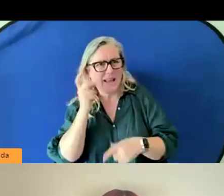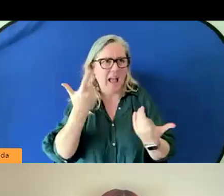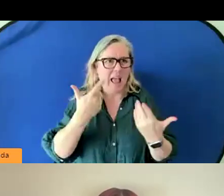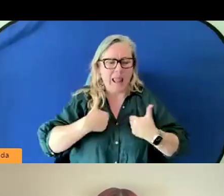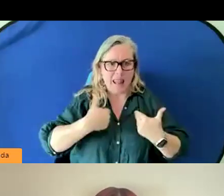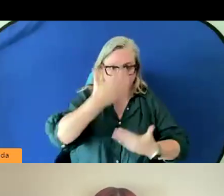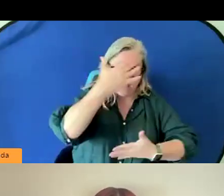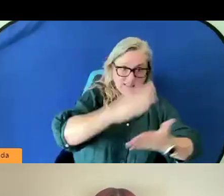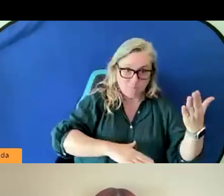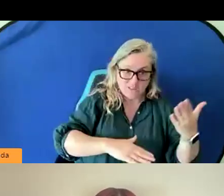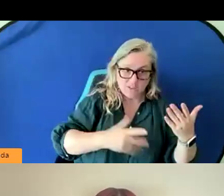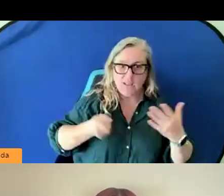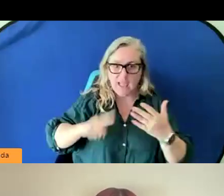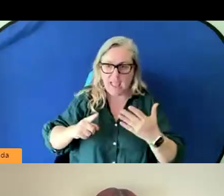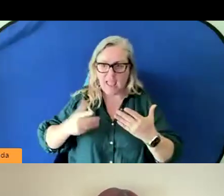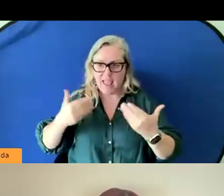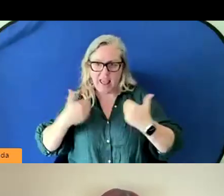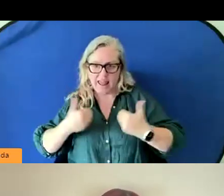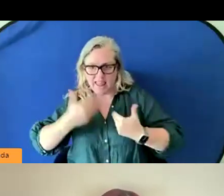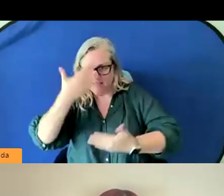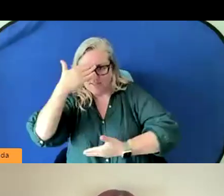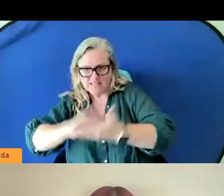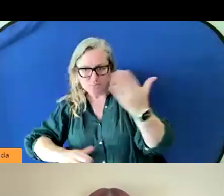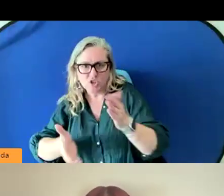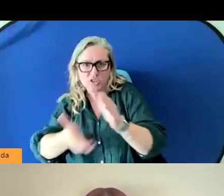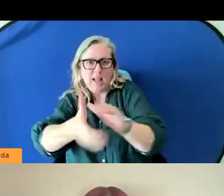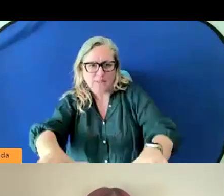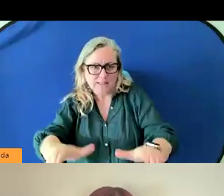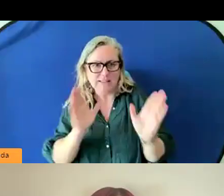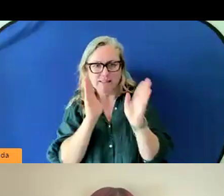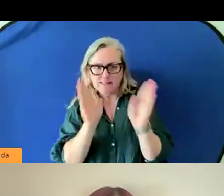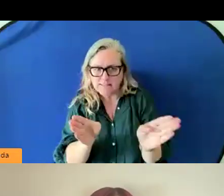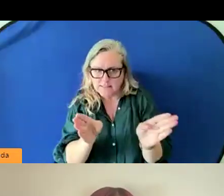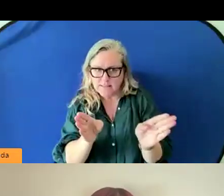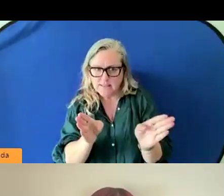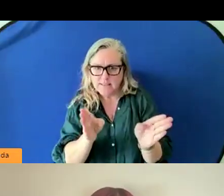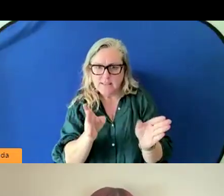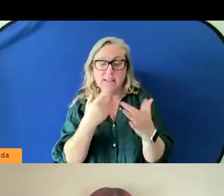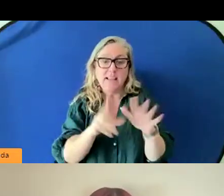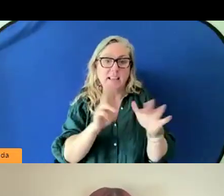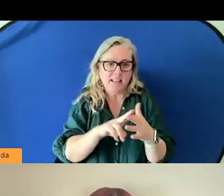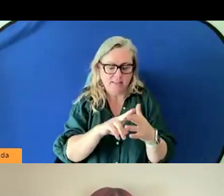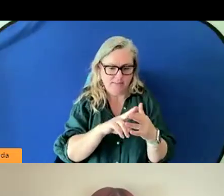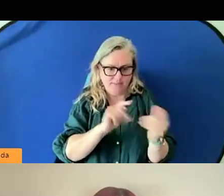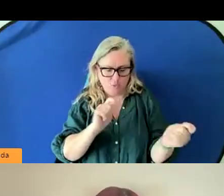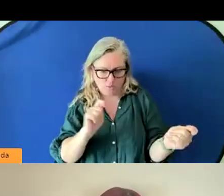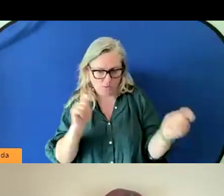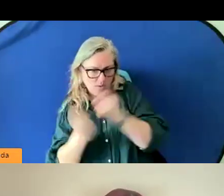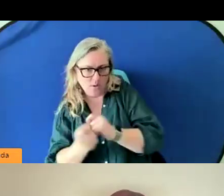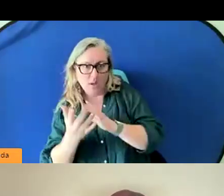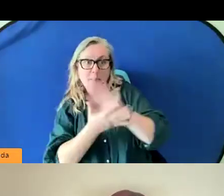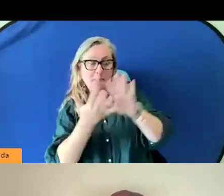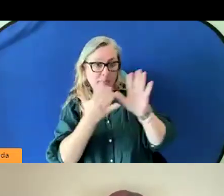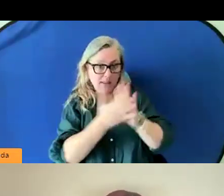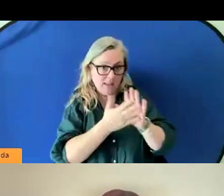lived experience and lived experience expertise. And when you do have that switch into expertise, you've had that wider experience of